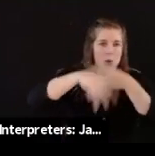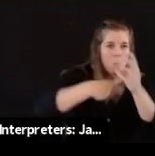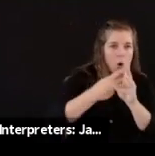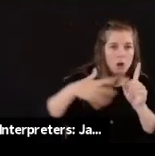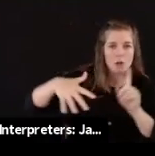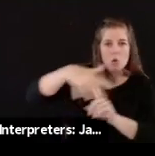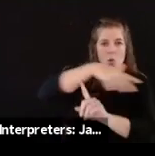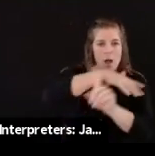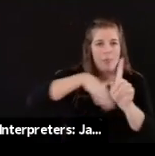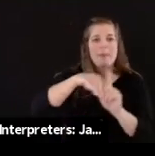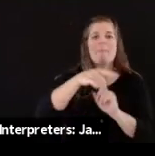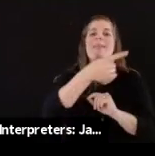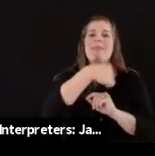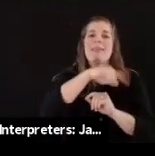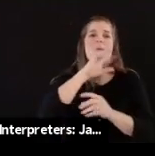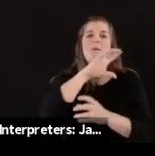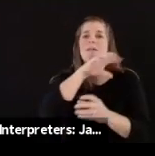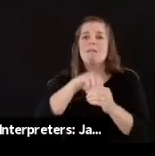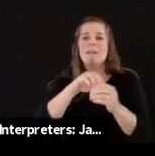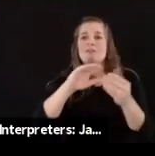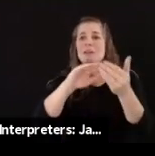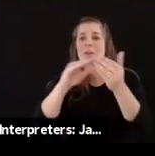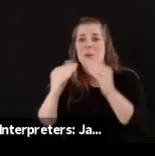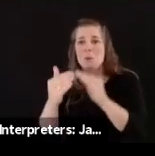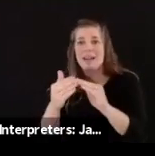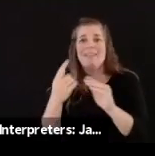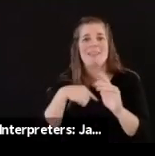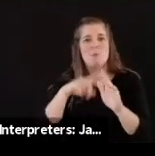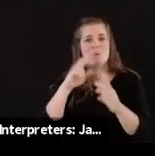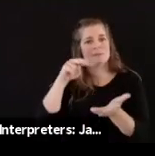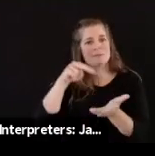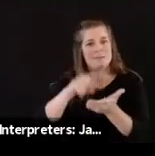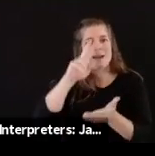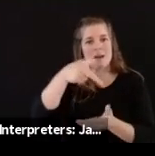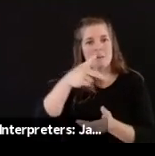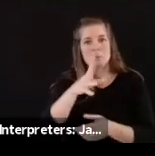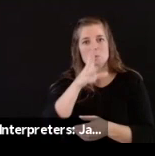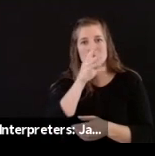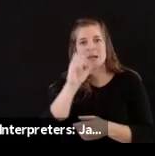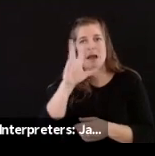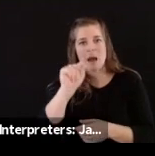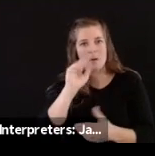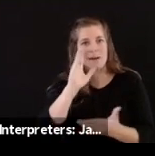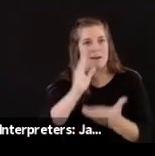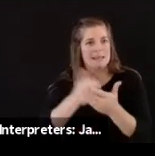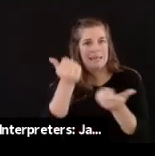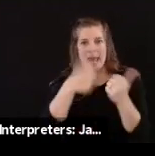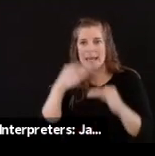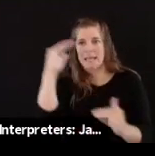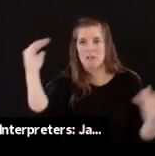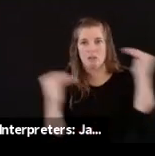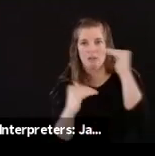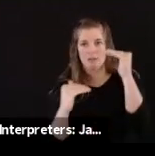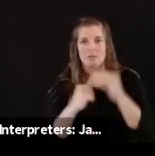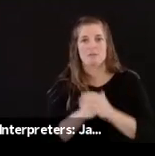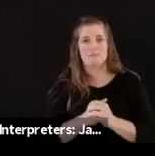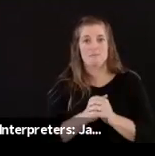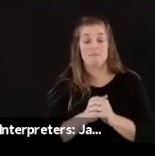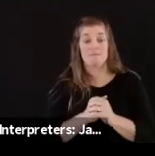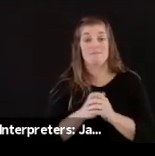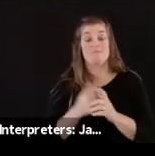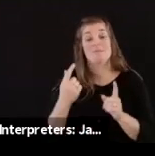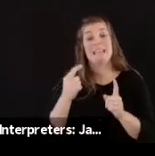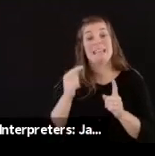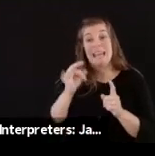recognize and question injustice when they see it and work to do something about it. Welcoming rebellion into our schools is